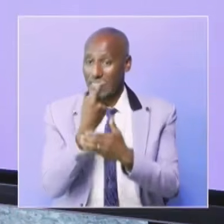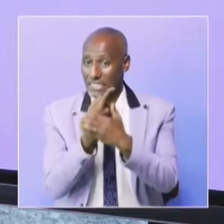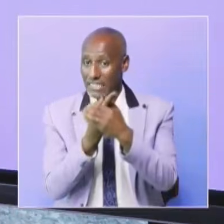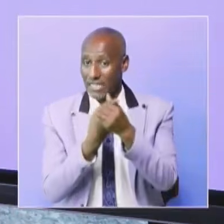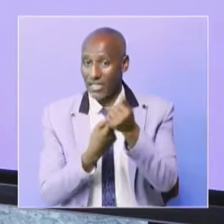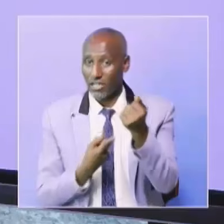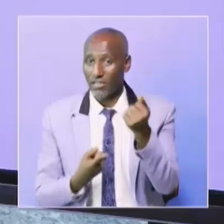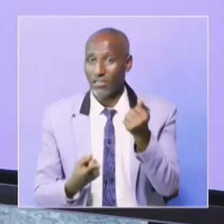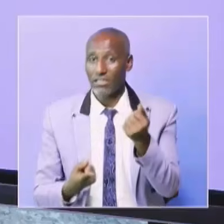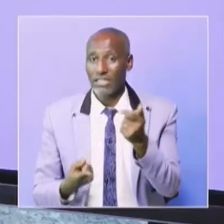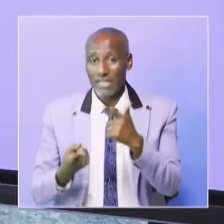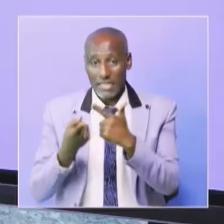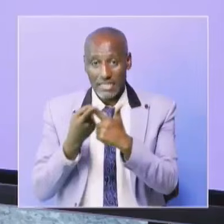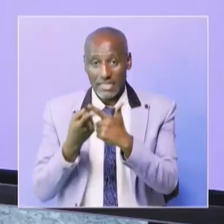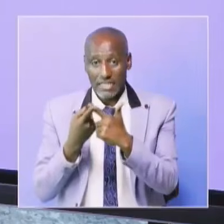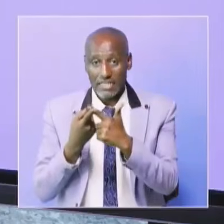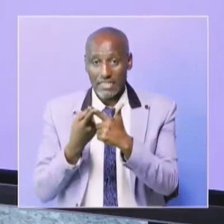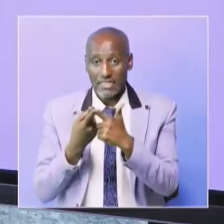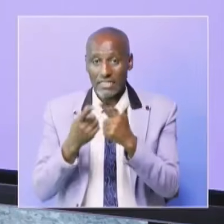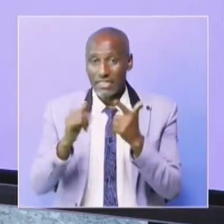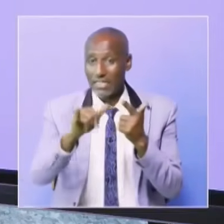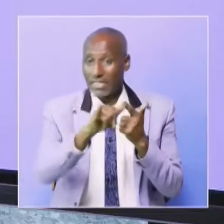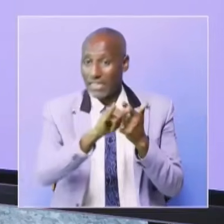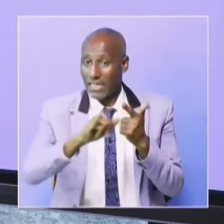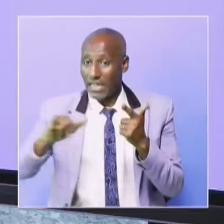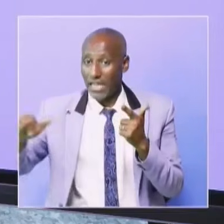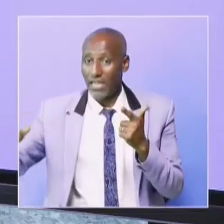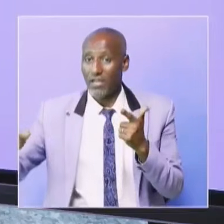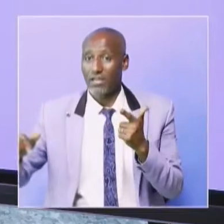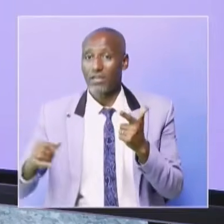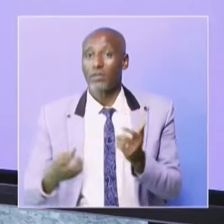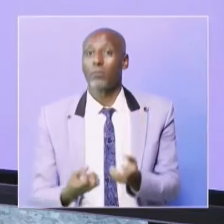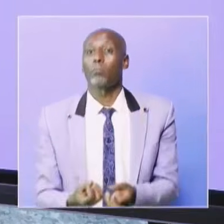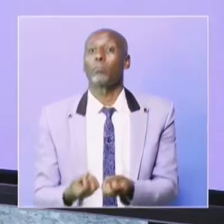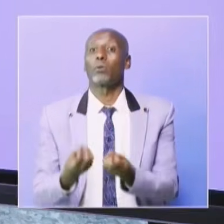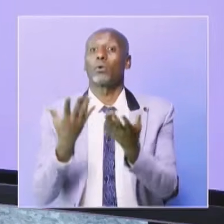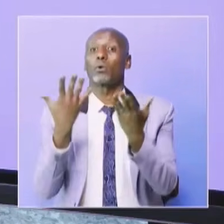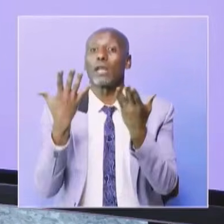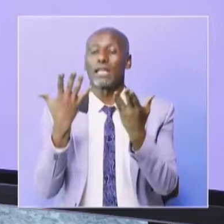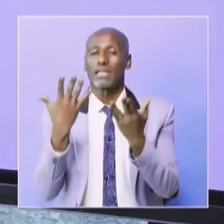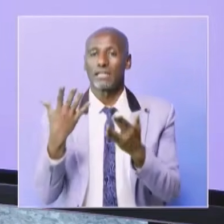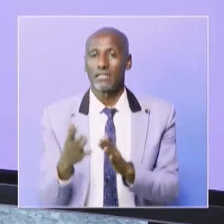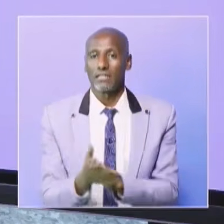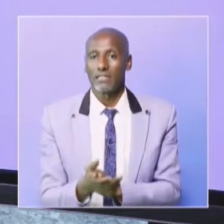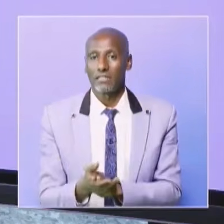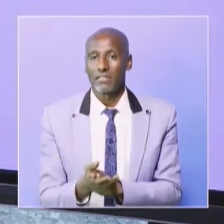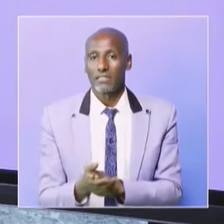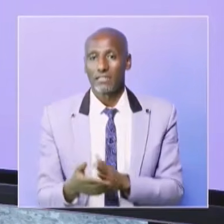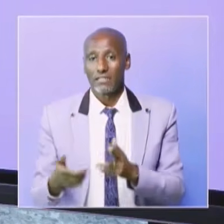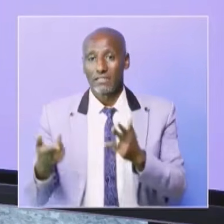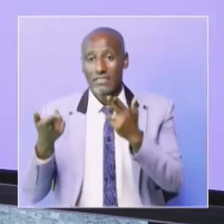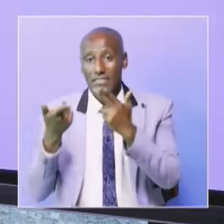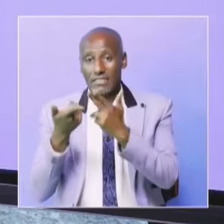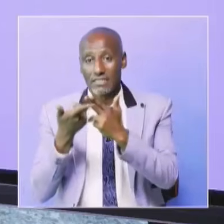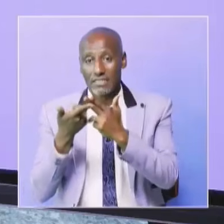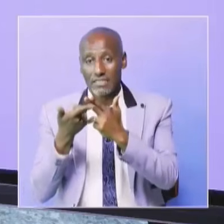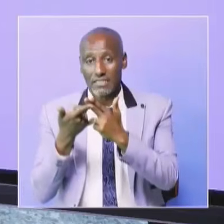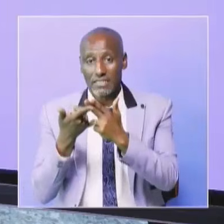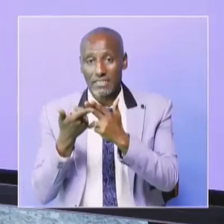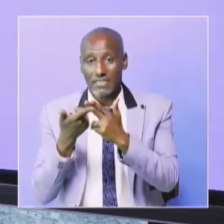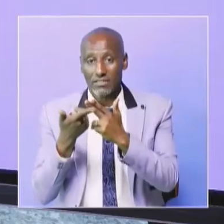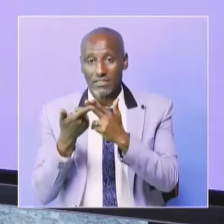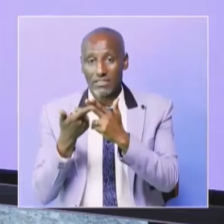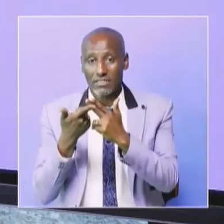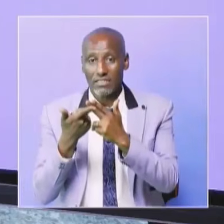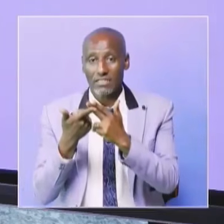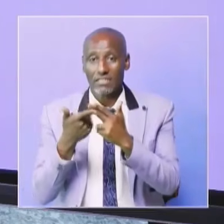it comes to the second one, it says they, which is what? Plural. Let's go. Our subject on the